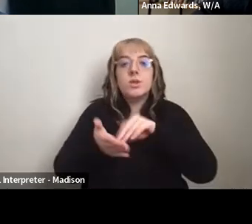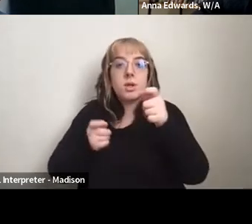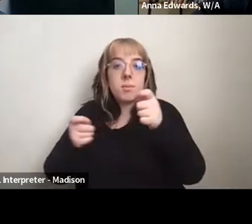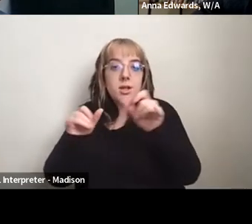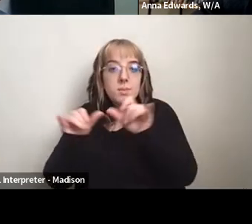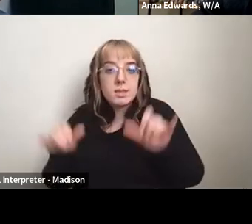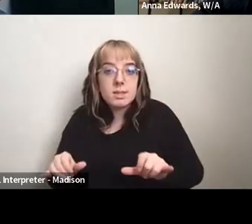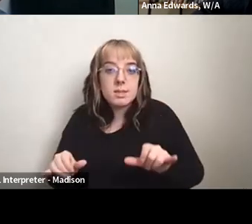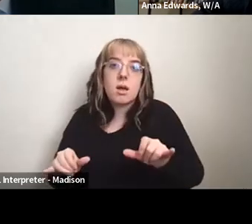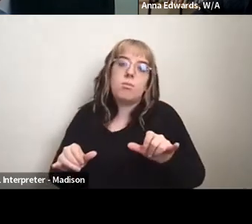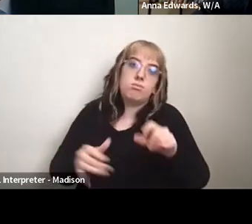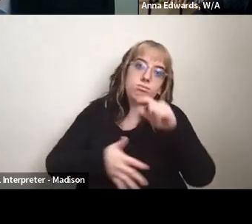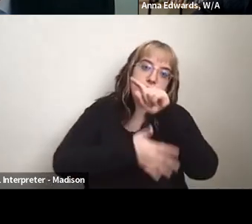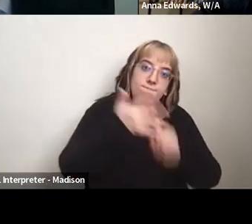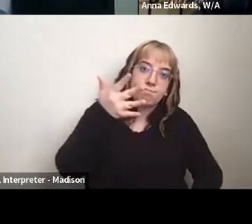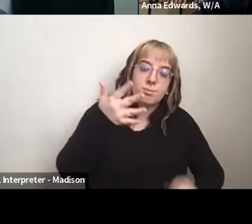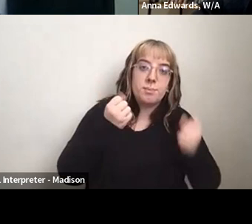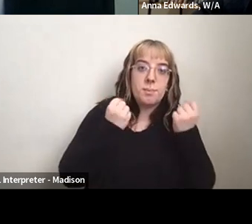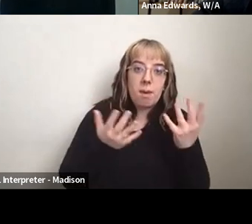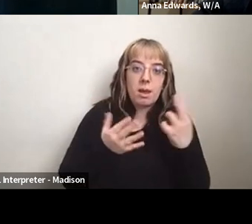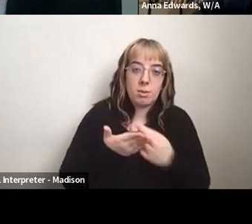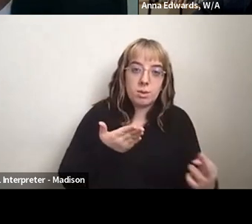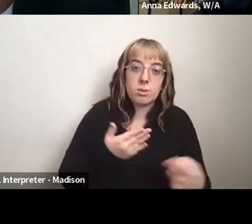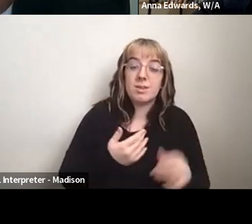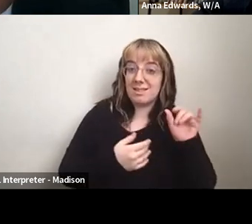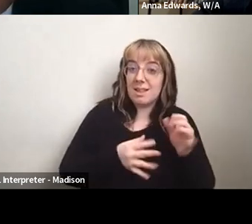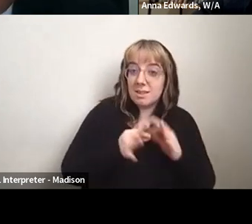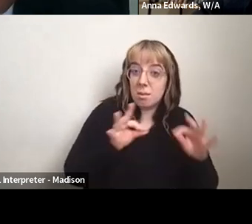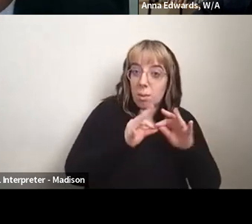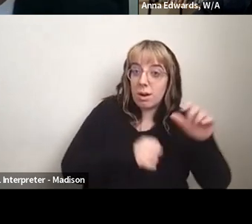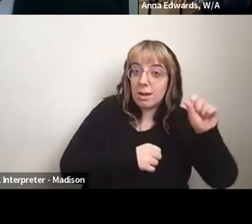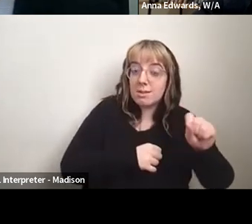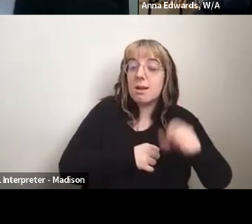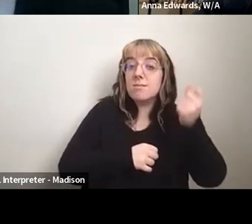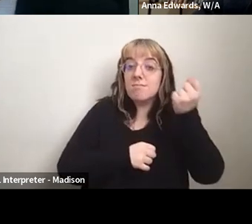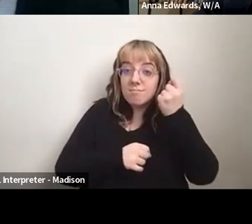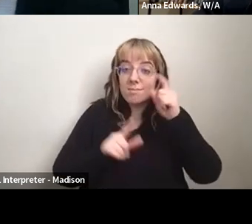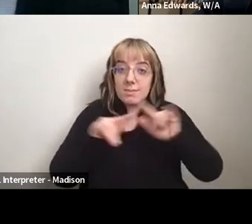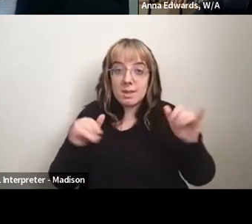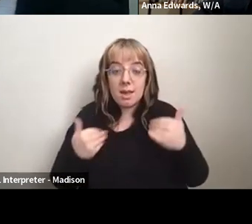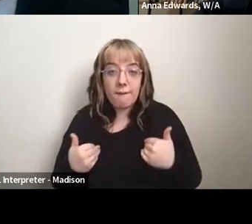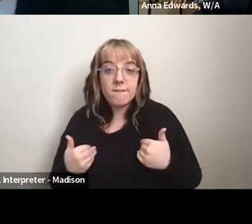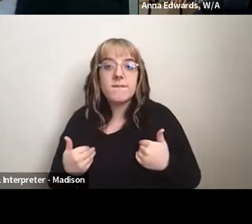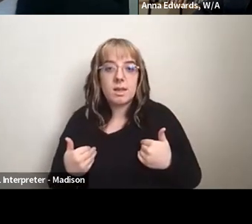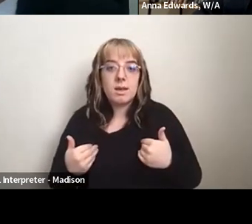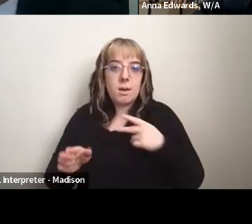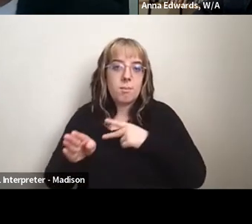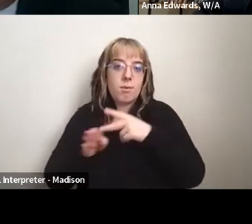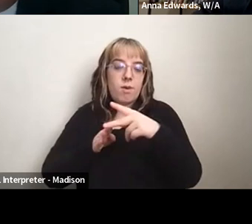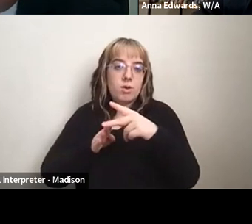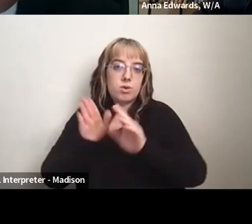system. So that has been important, but we also have kind of taken our professional